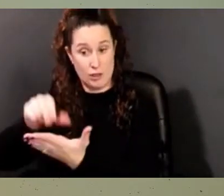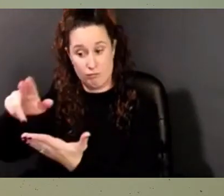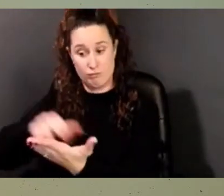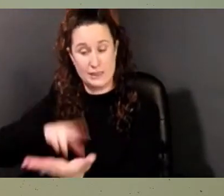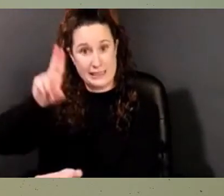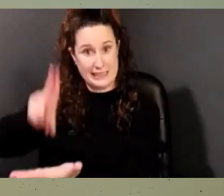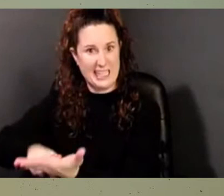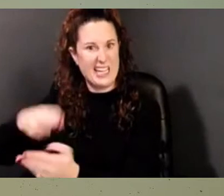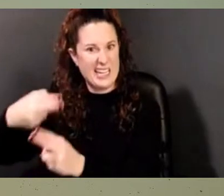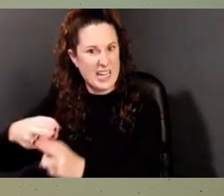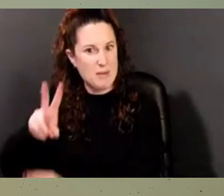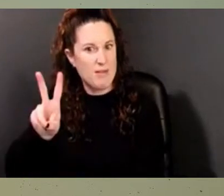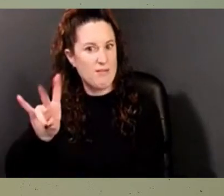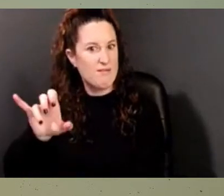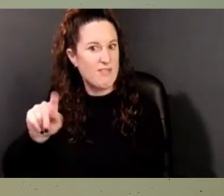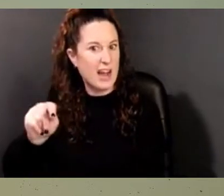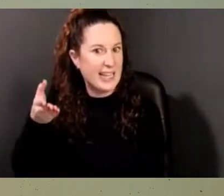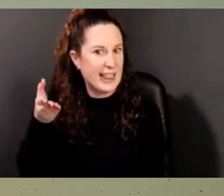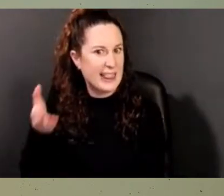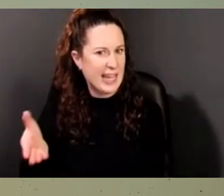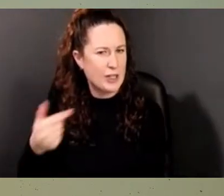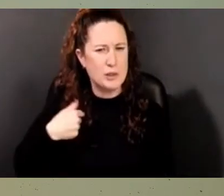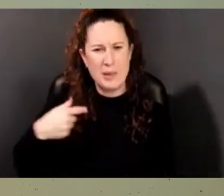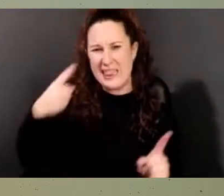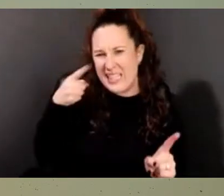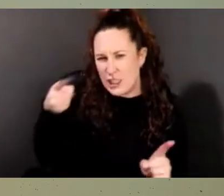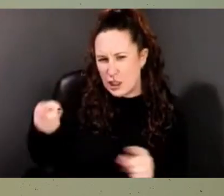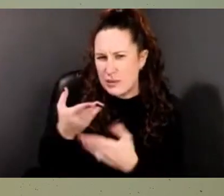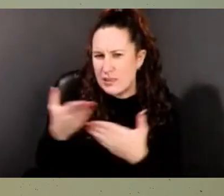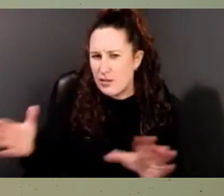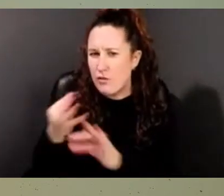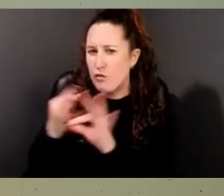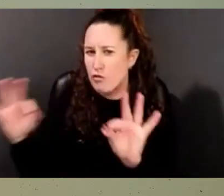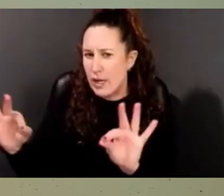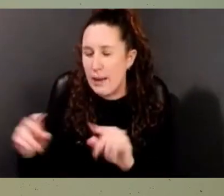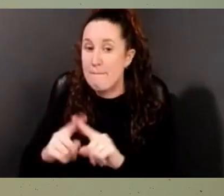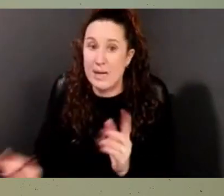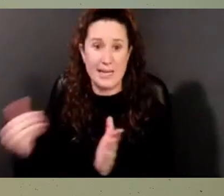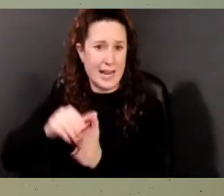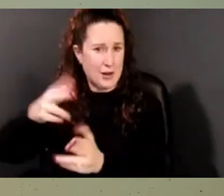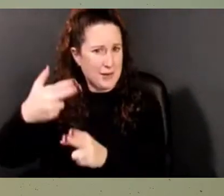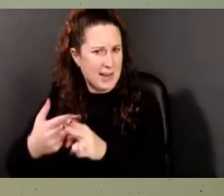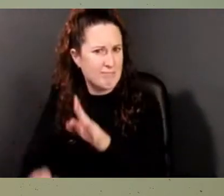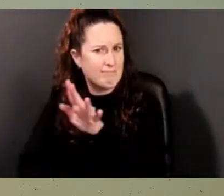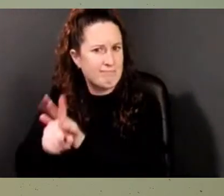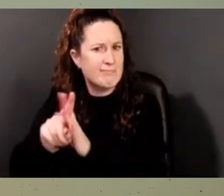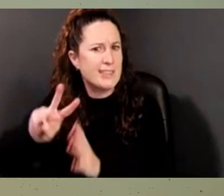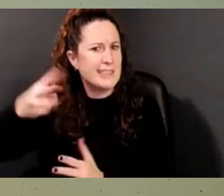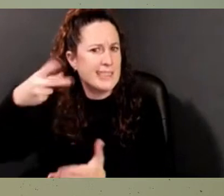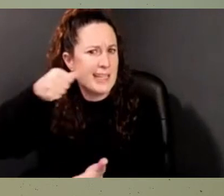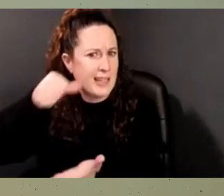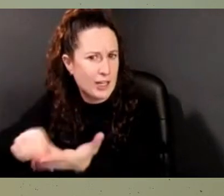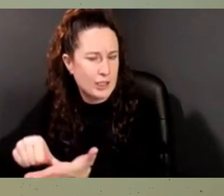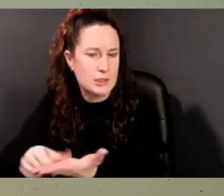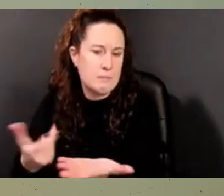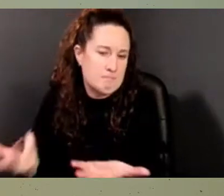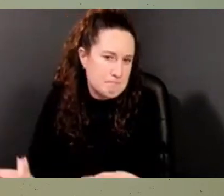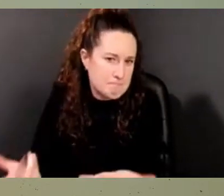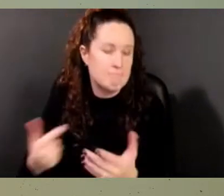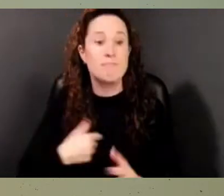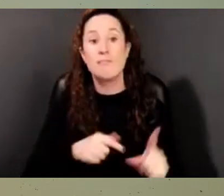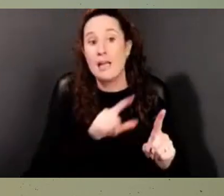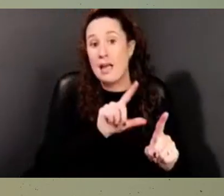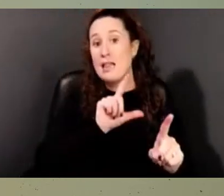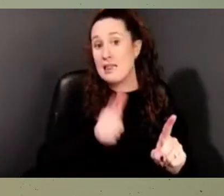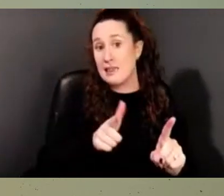was also listed later in the 1786 manumission. Later in life, Violet spoke to Sally Dickinson, John